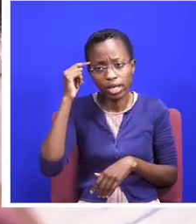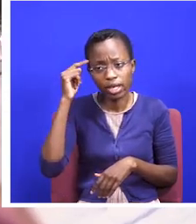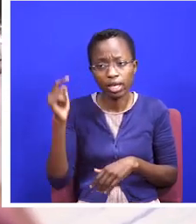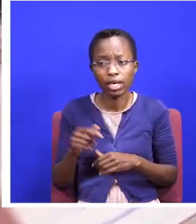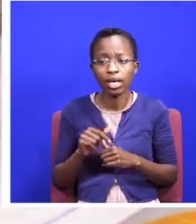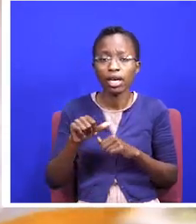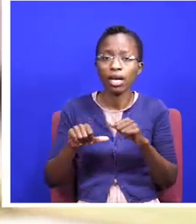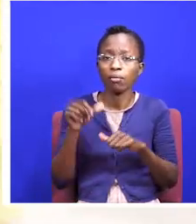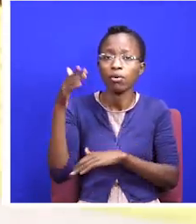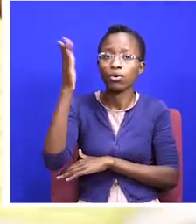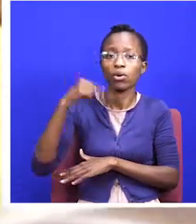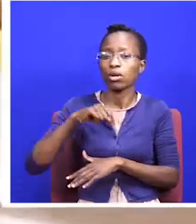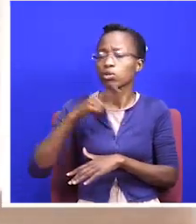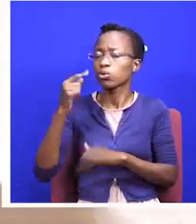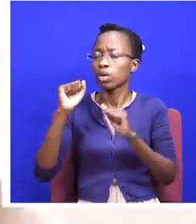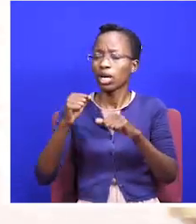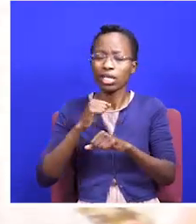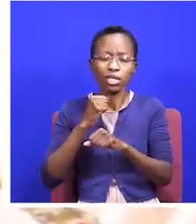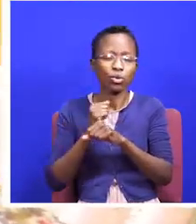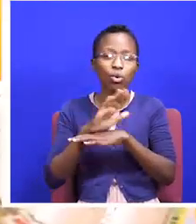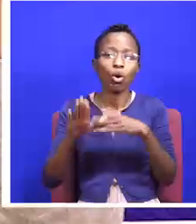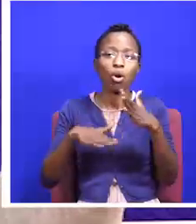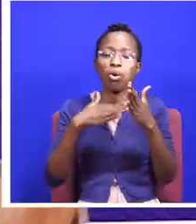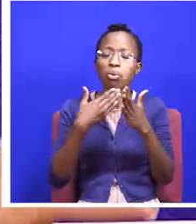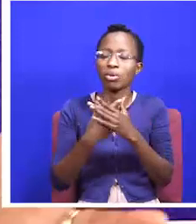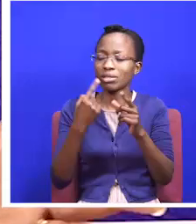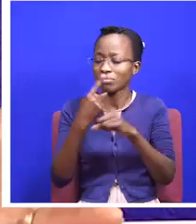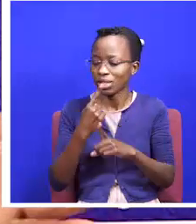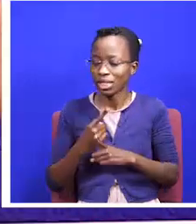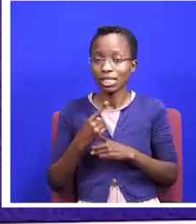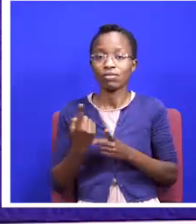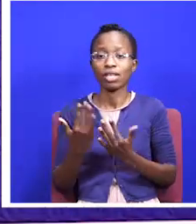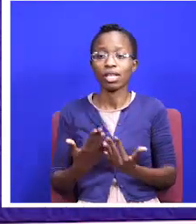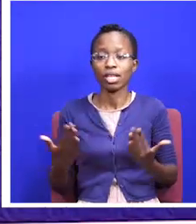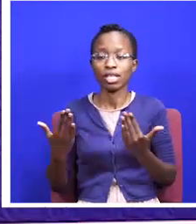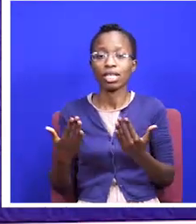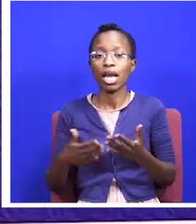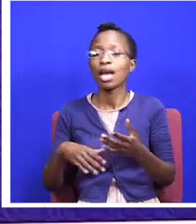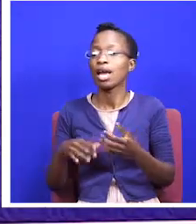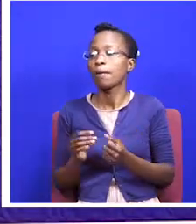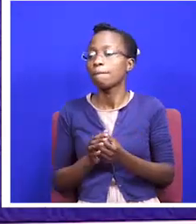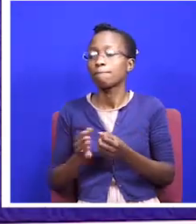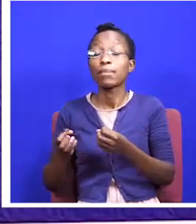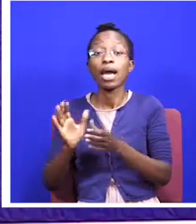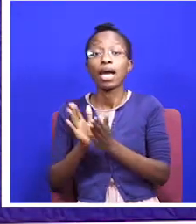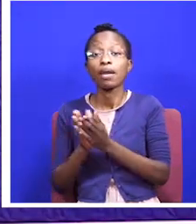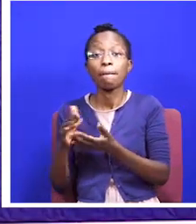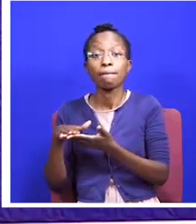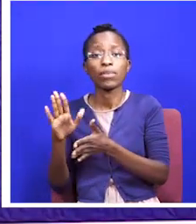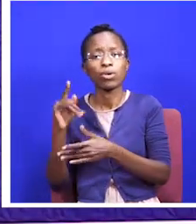you think of our God, who can do all these things and so, so much